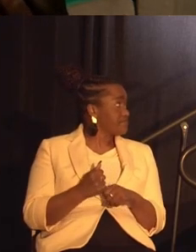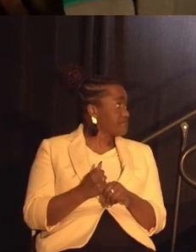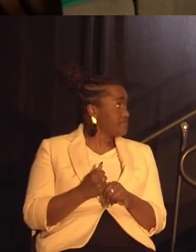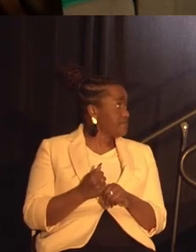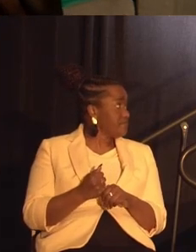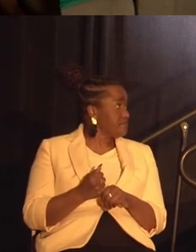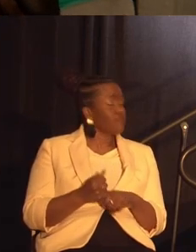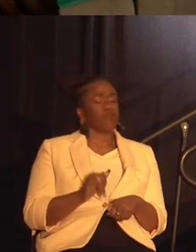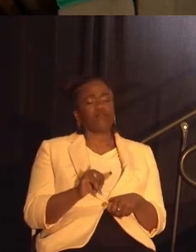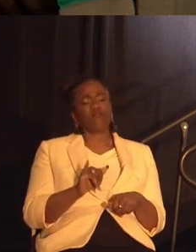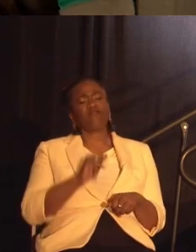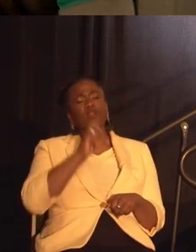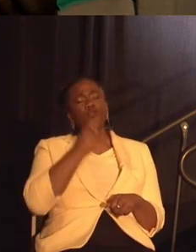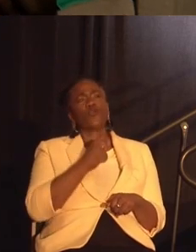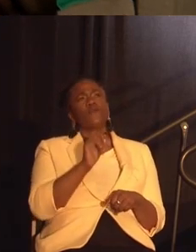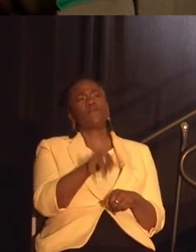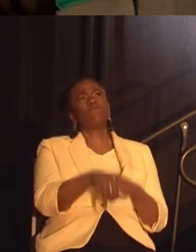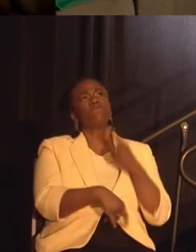work?